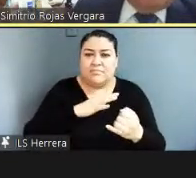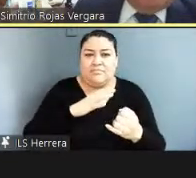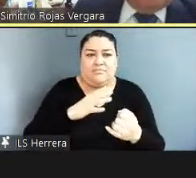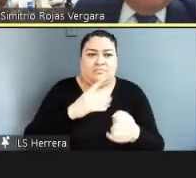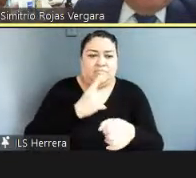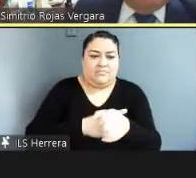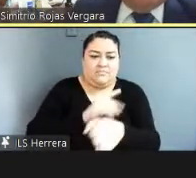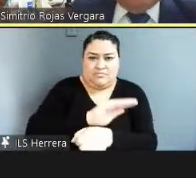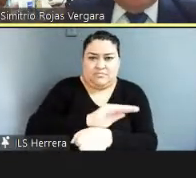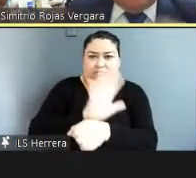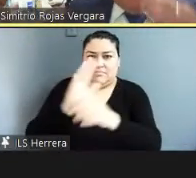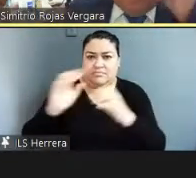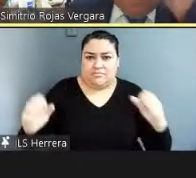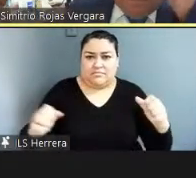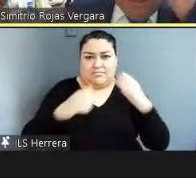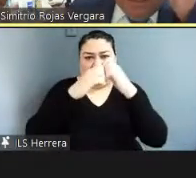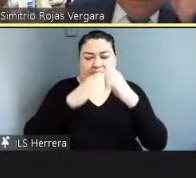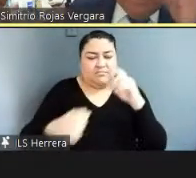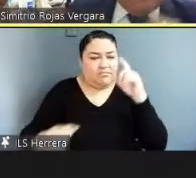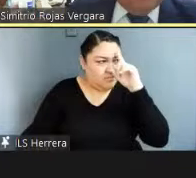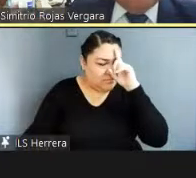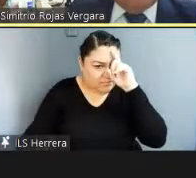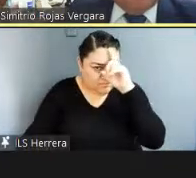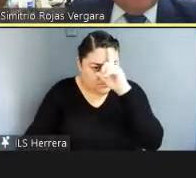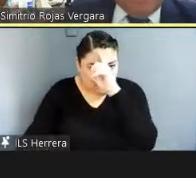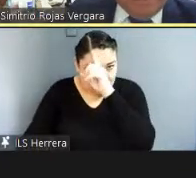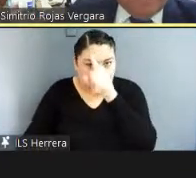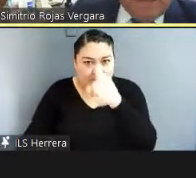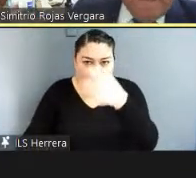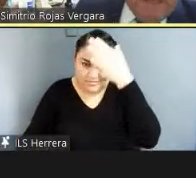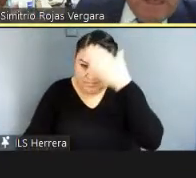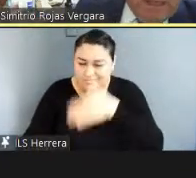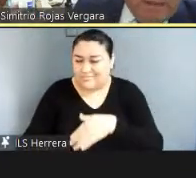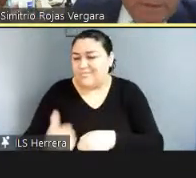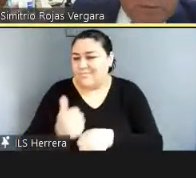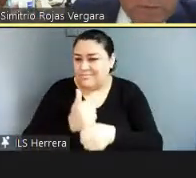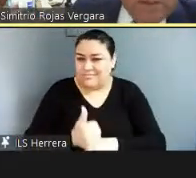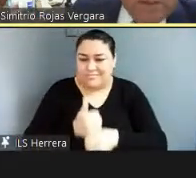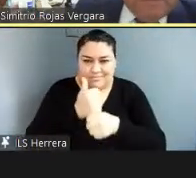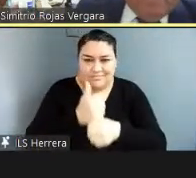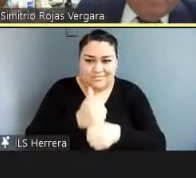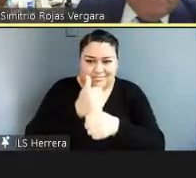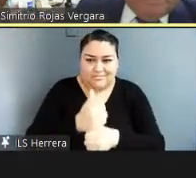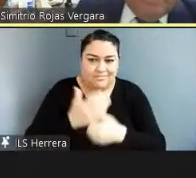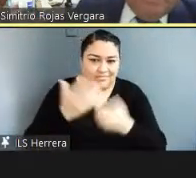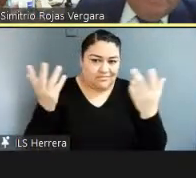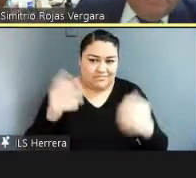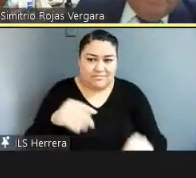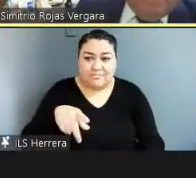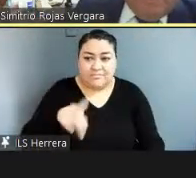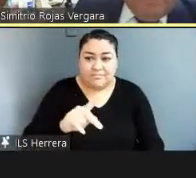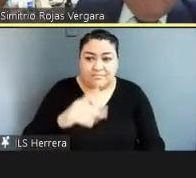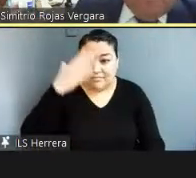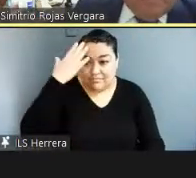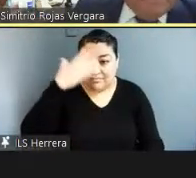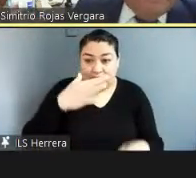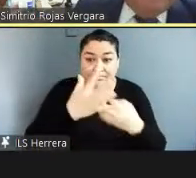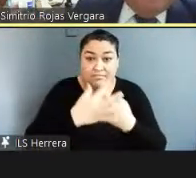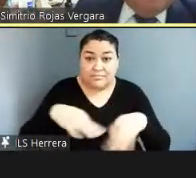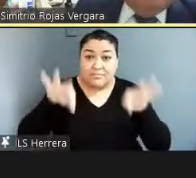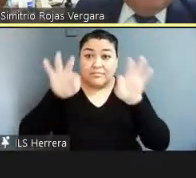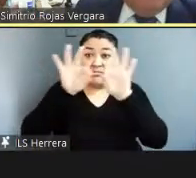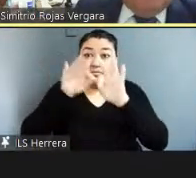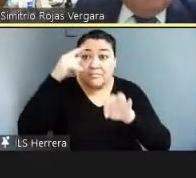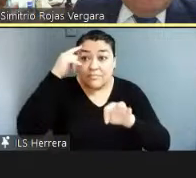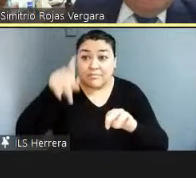health crisis, this is difficult. So, as we say here, we have had a